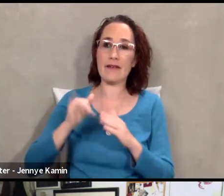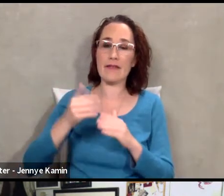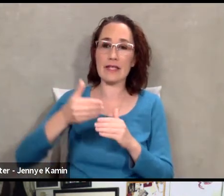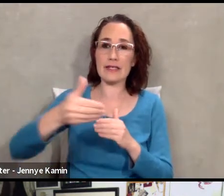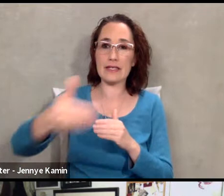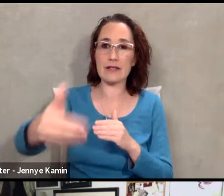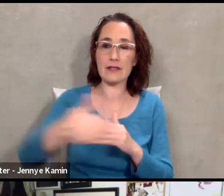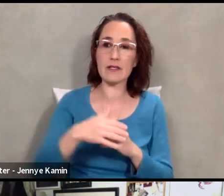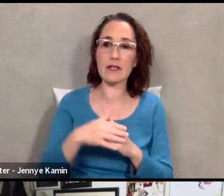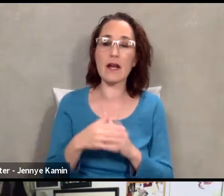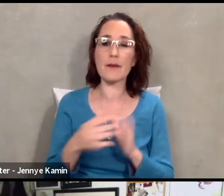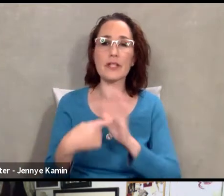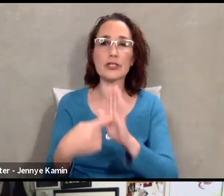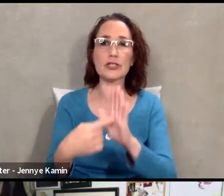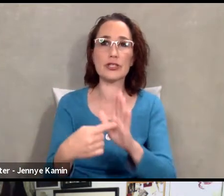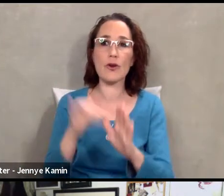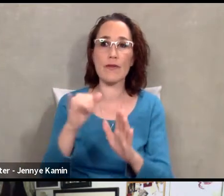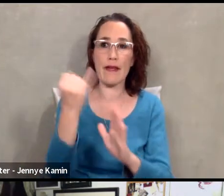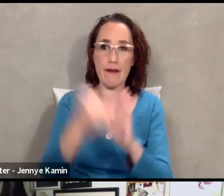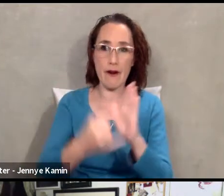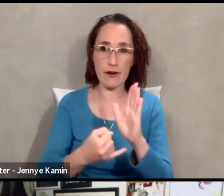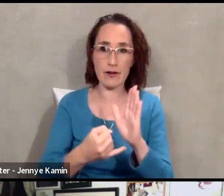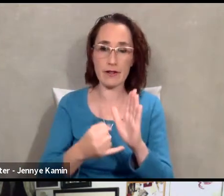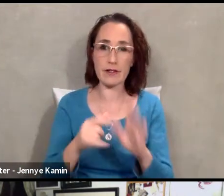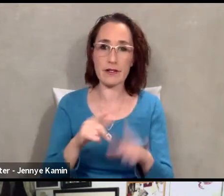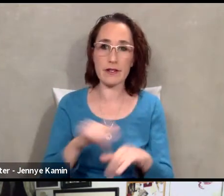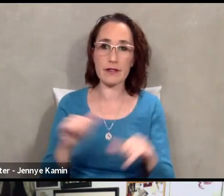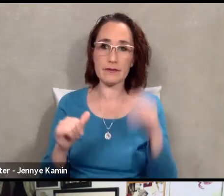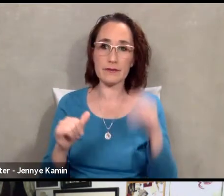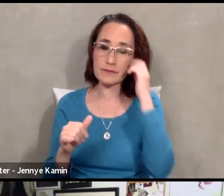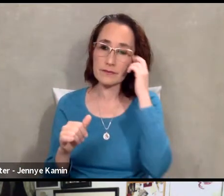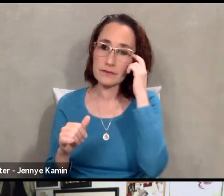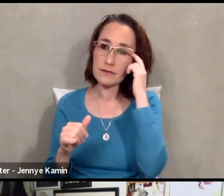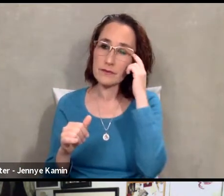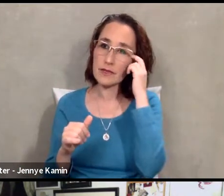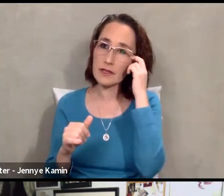While I show some of the art. So